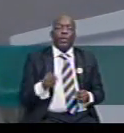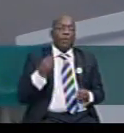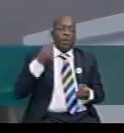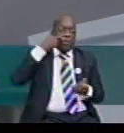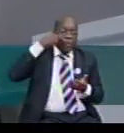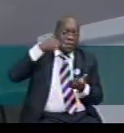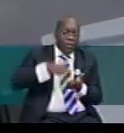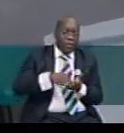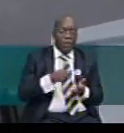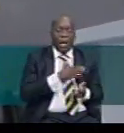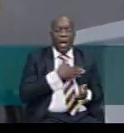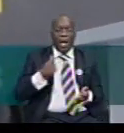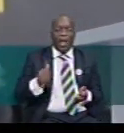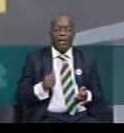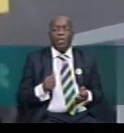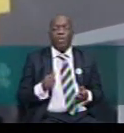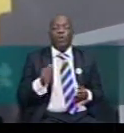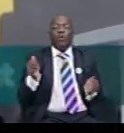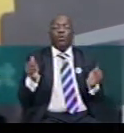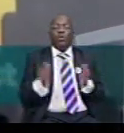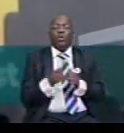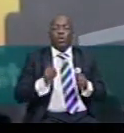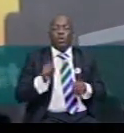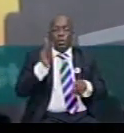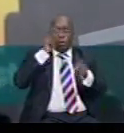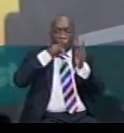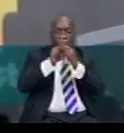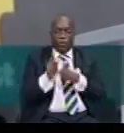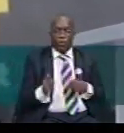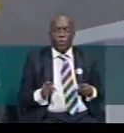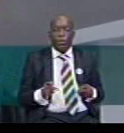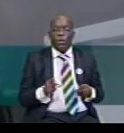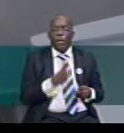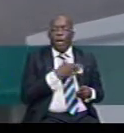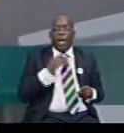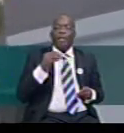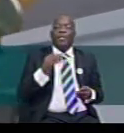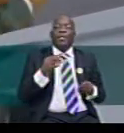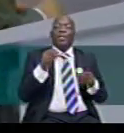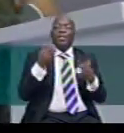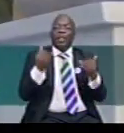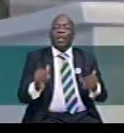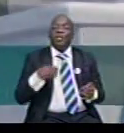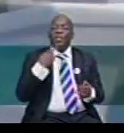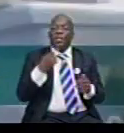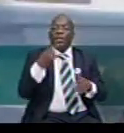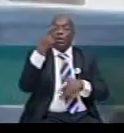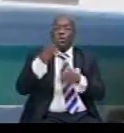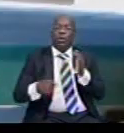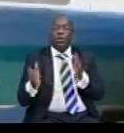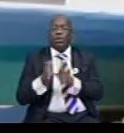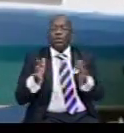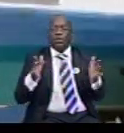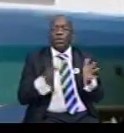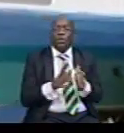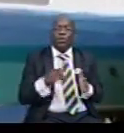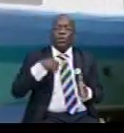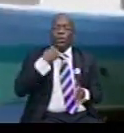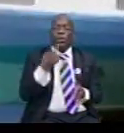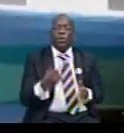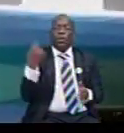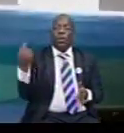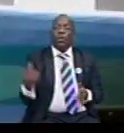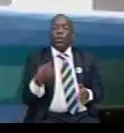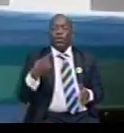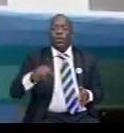his prophetic prodigy. And now he says what Jesus said, only the Father